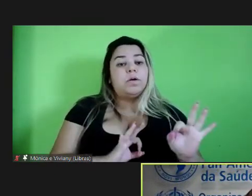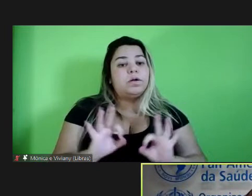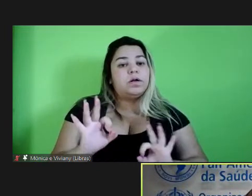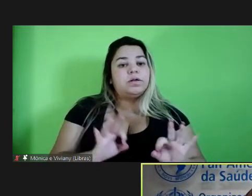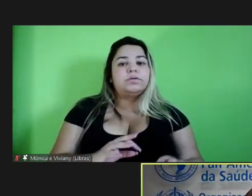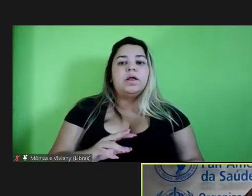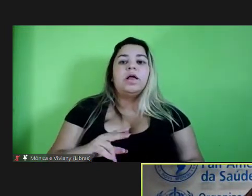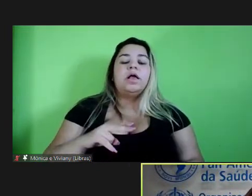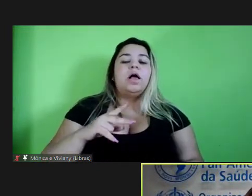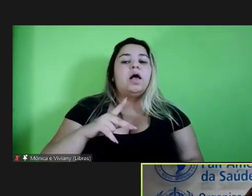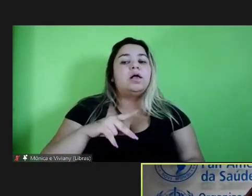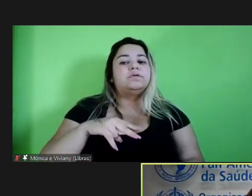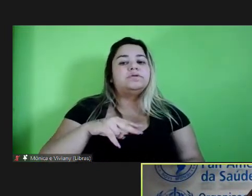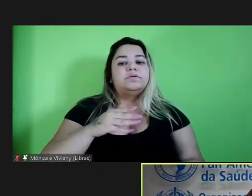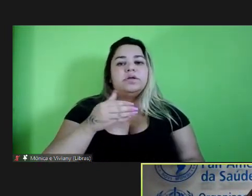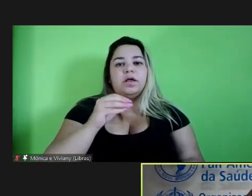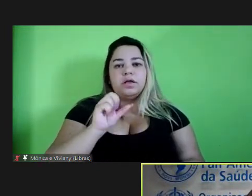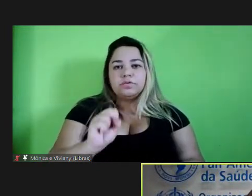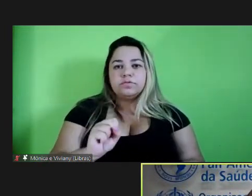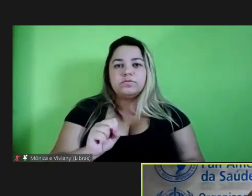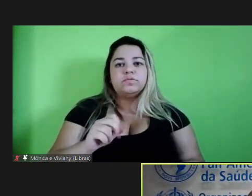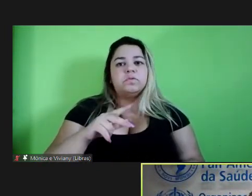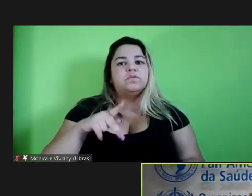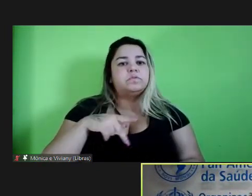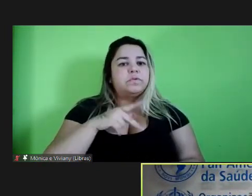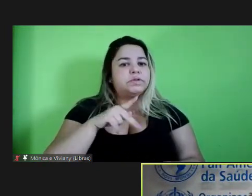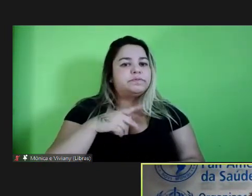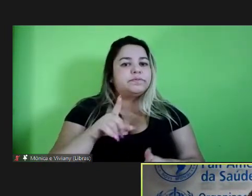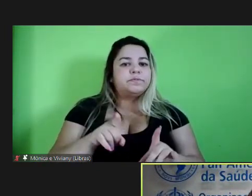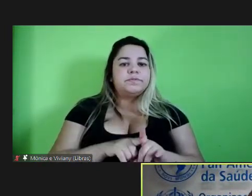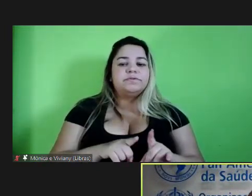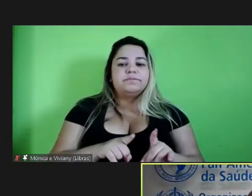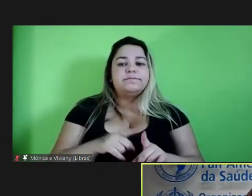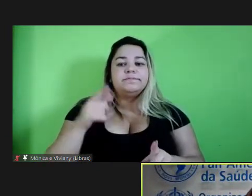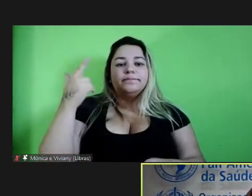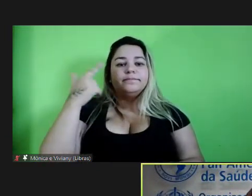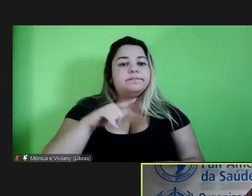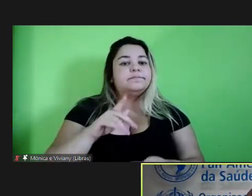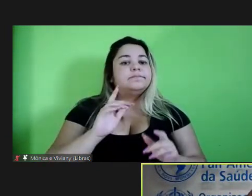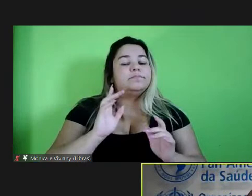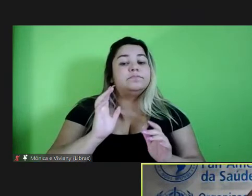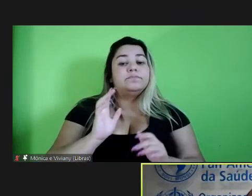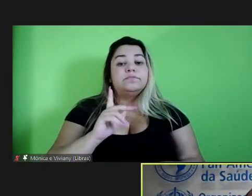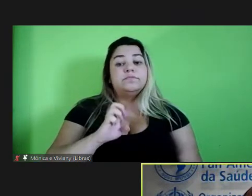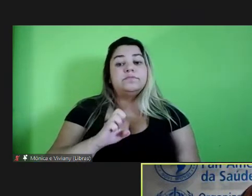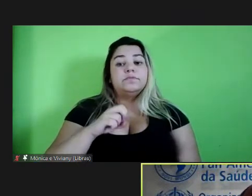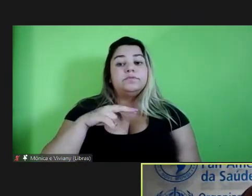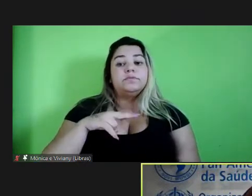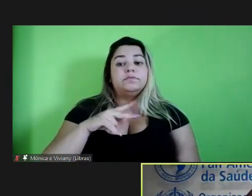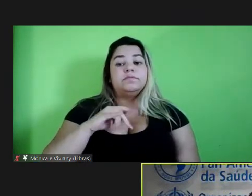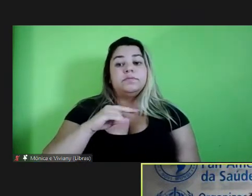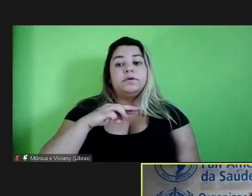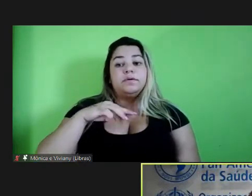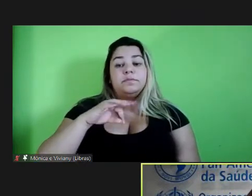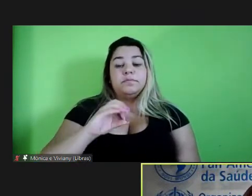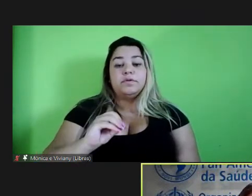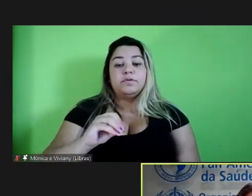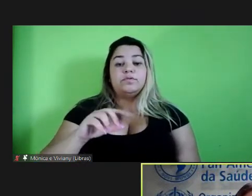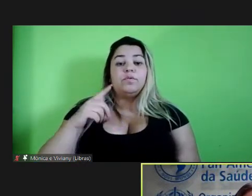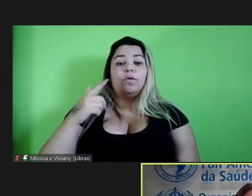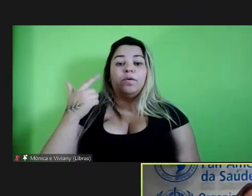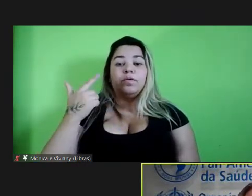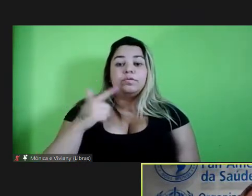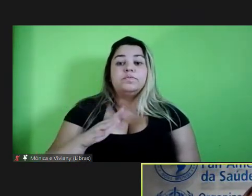potent for the organization of the organizations, the primary healthcare teams, with other equipment from the territory and